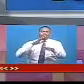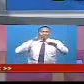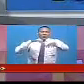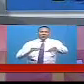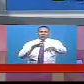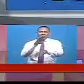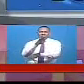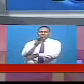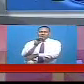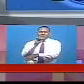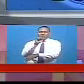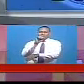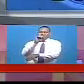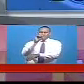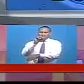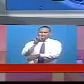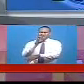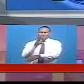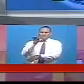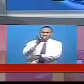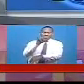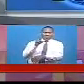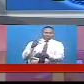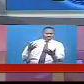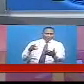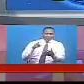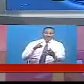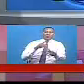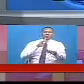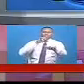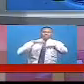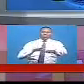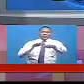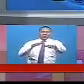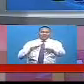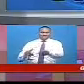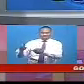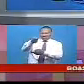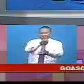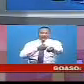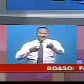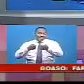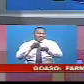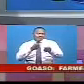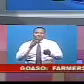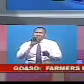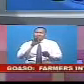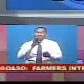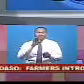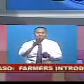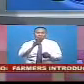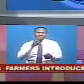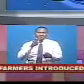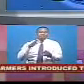will be extinct within the next 2 years if cage fishing on the lake is not stopped. 40 fish cages have been